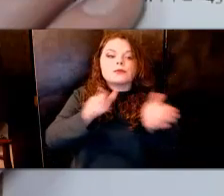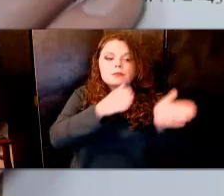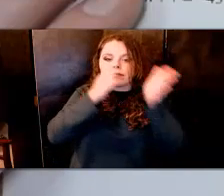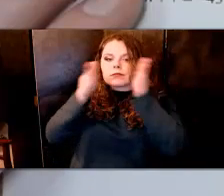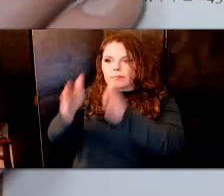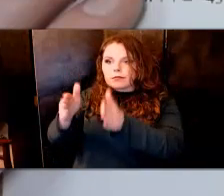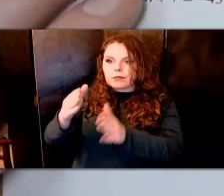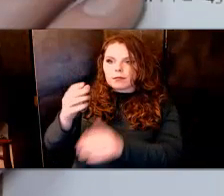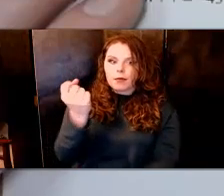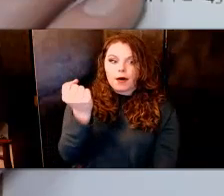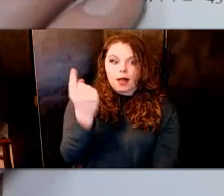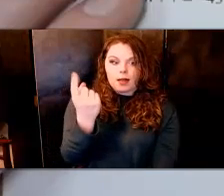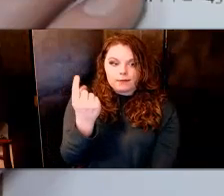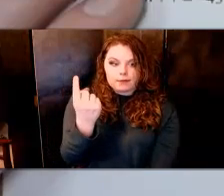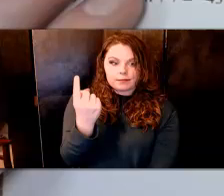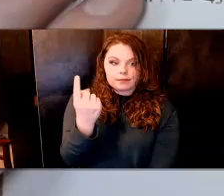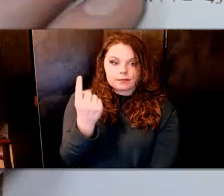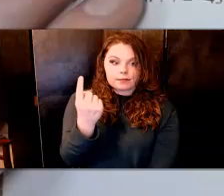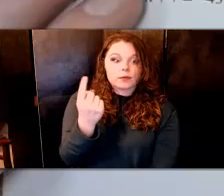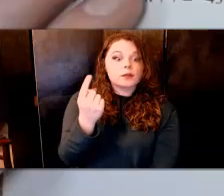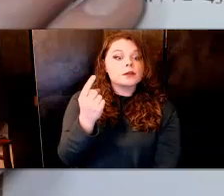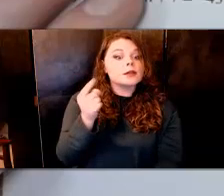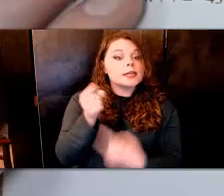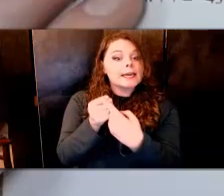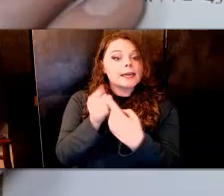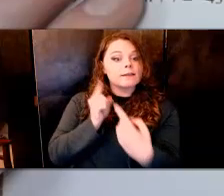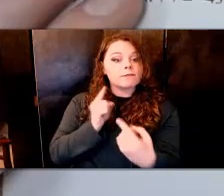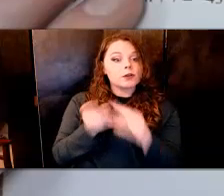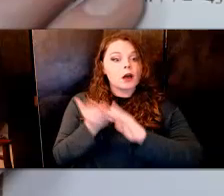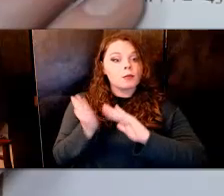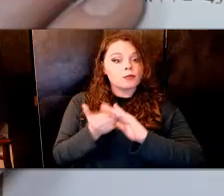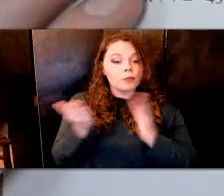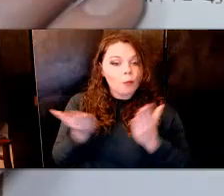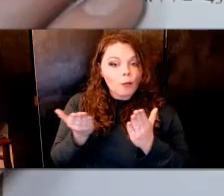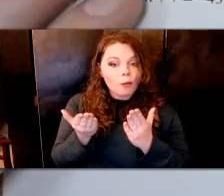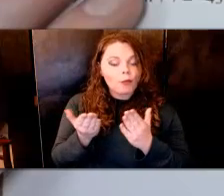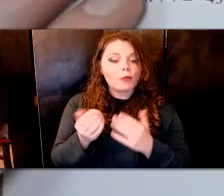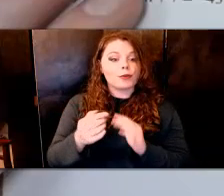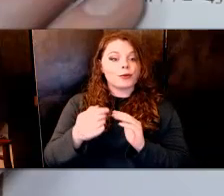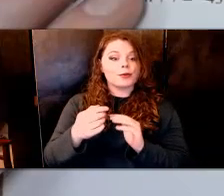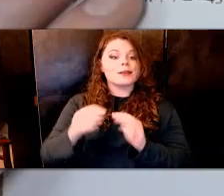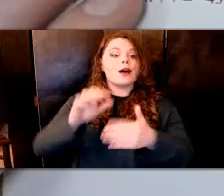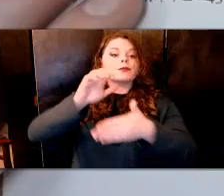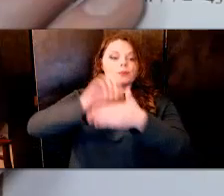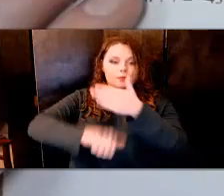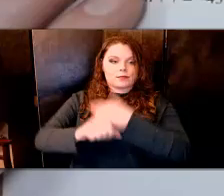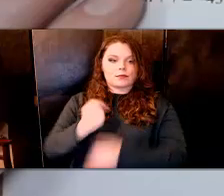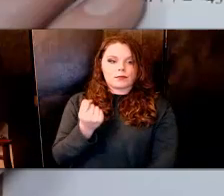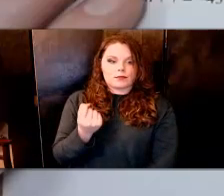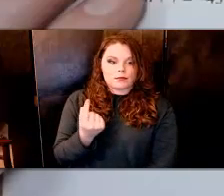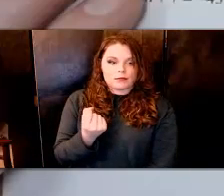11. The inverse operation of addition is to subtract 11.